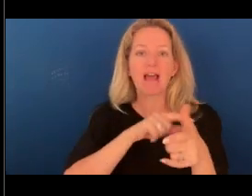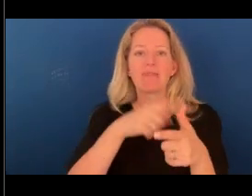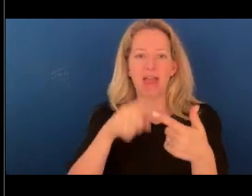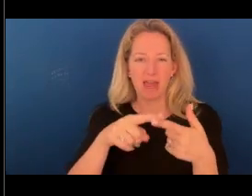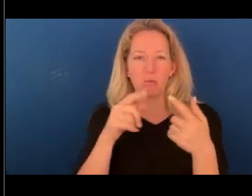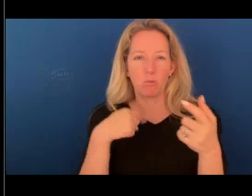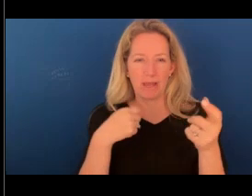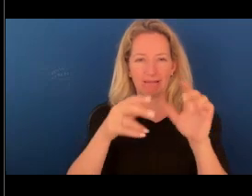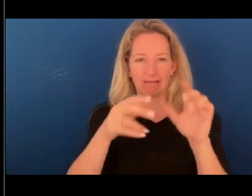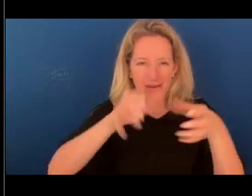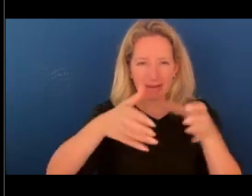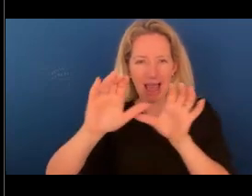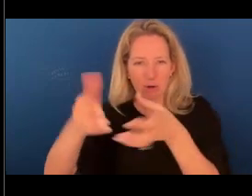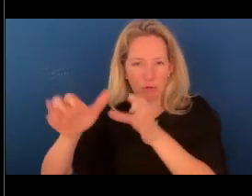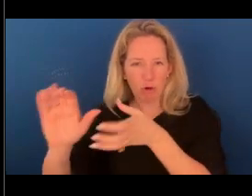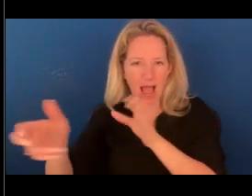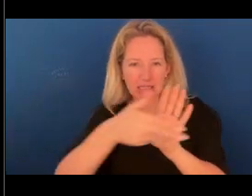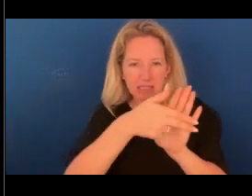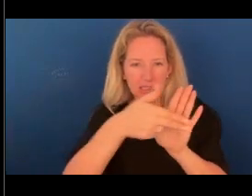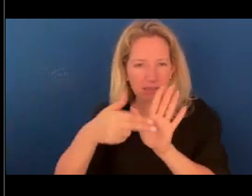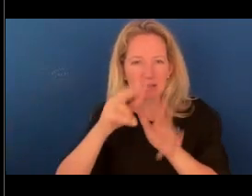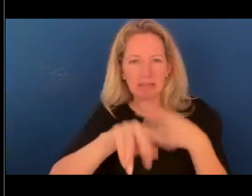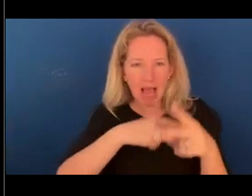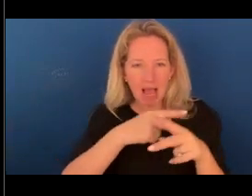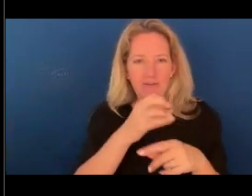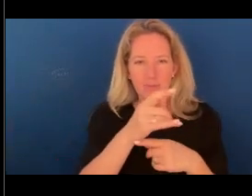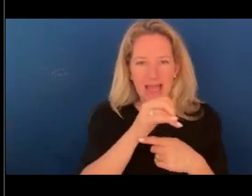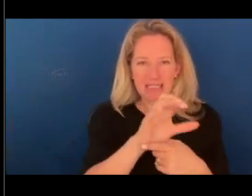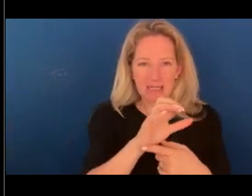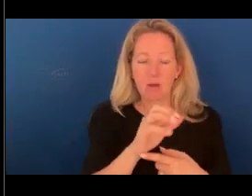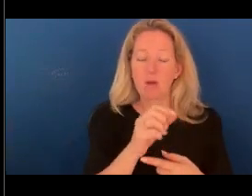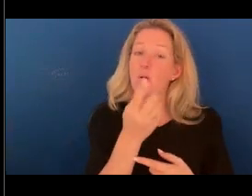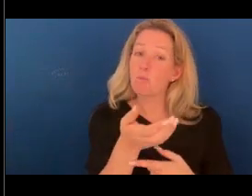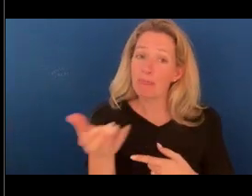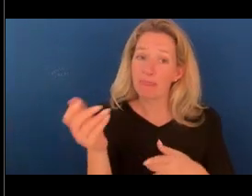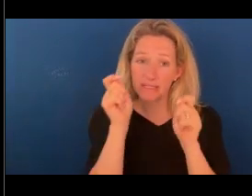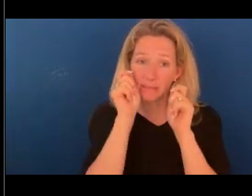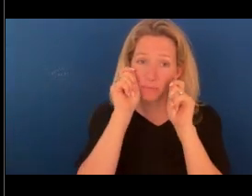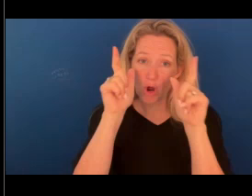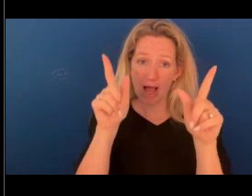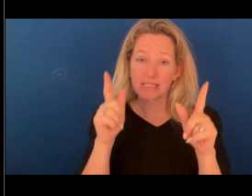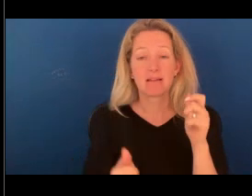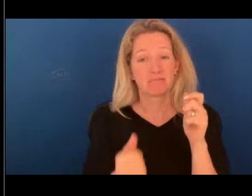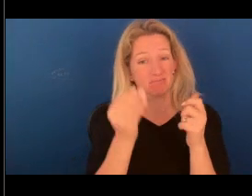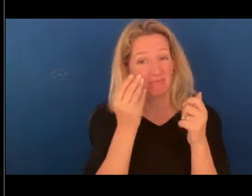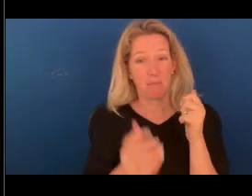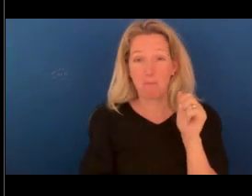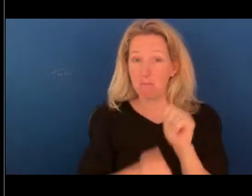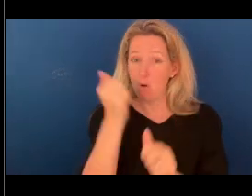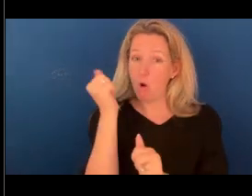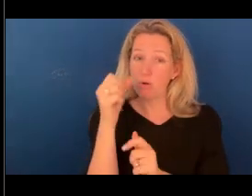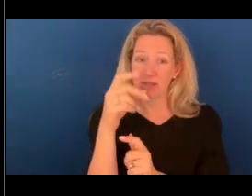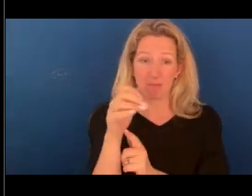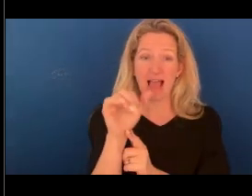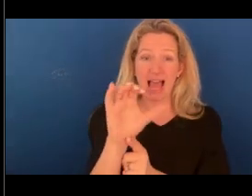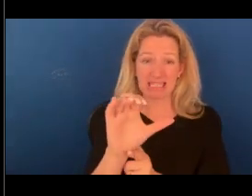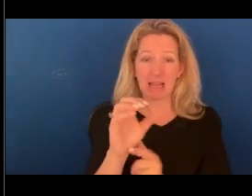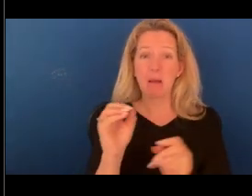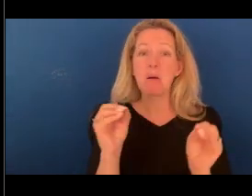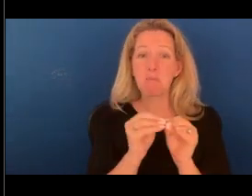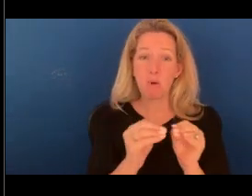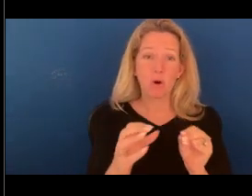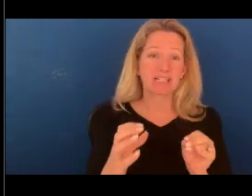plastic. And one thing that I found surprising is actually most of the plastic is more dense than